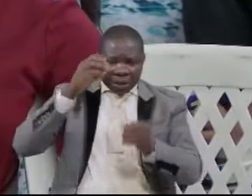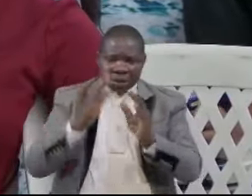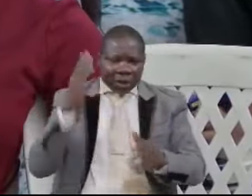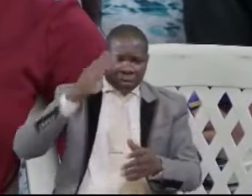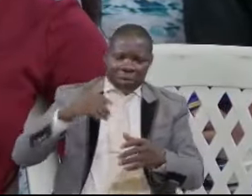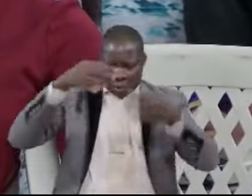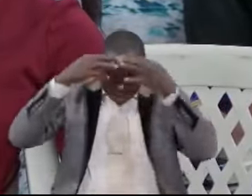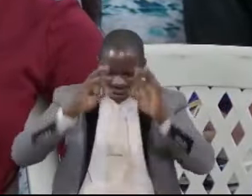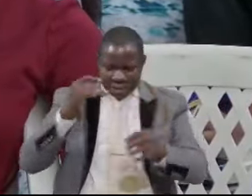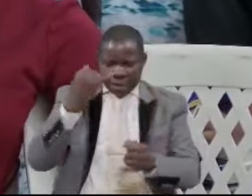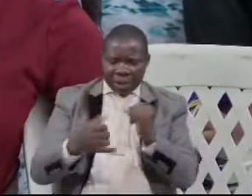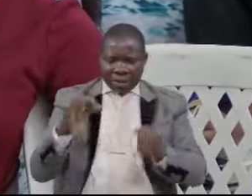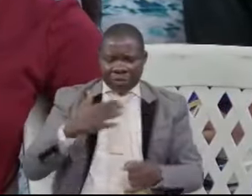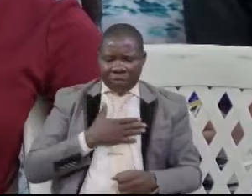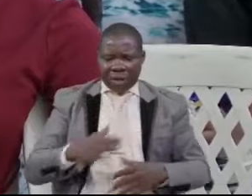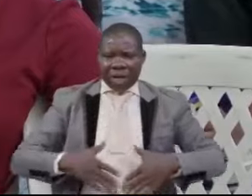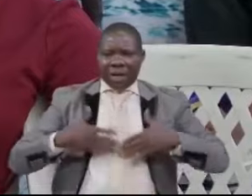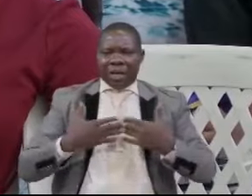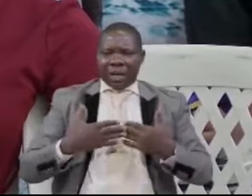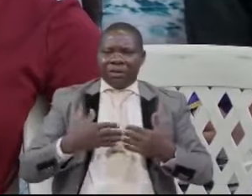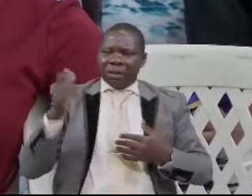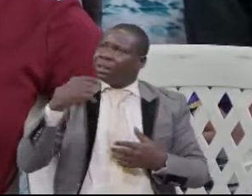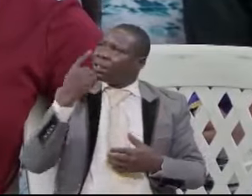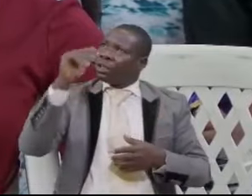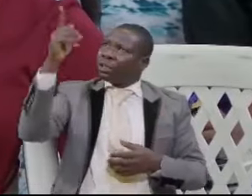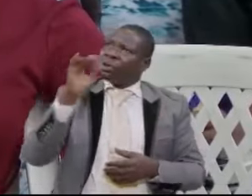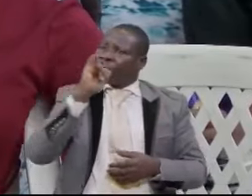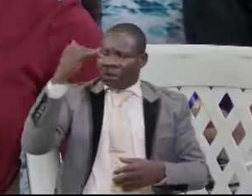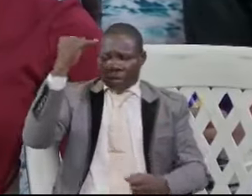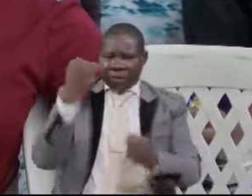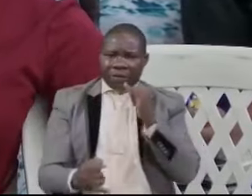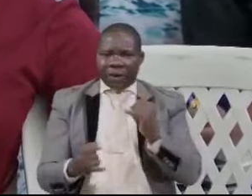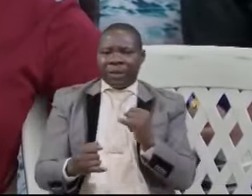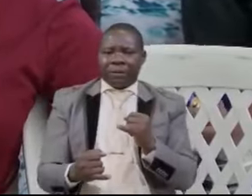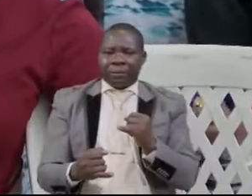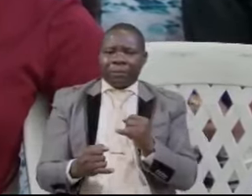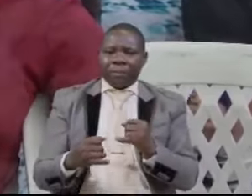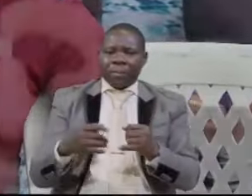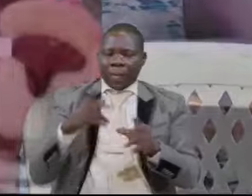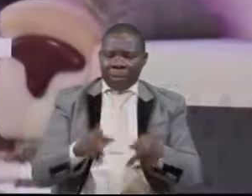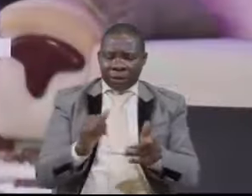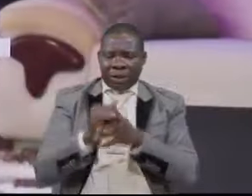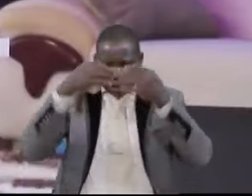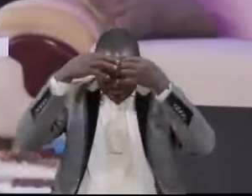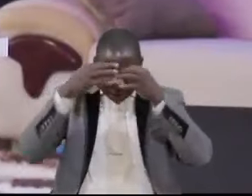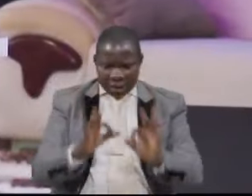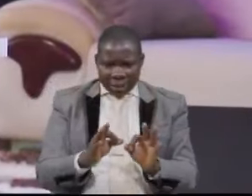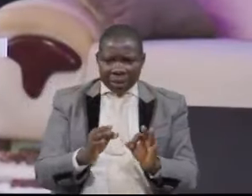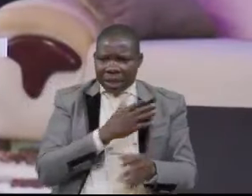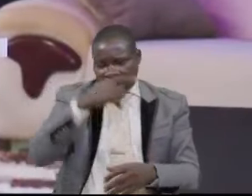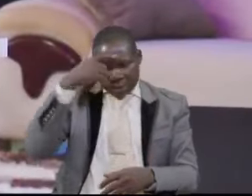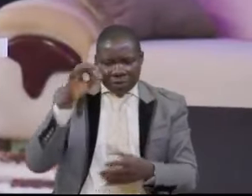said, God is the final determinant. And because of that, he had enduring courage. What if in